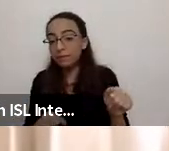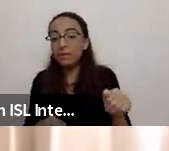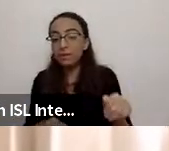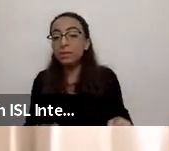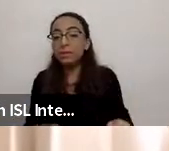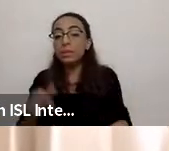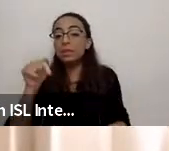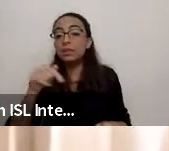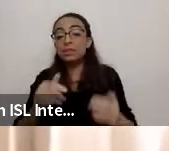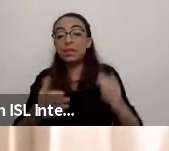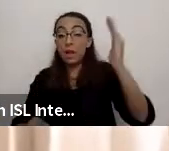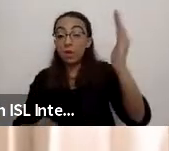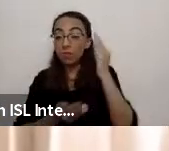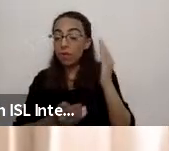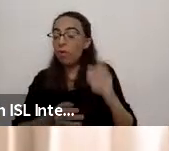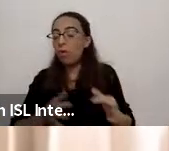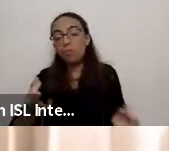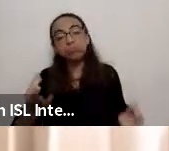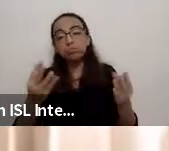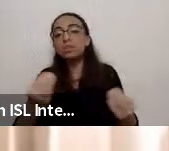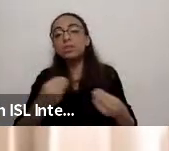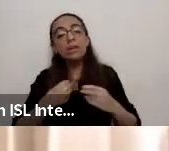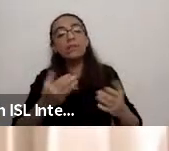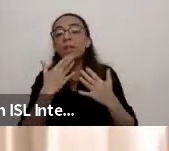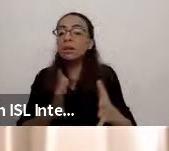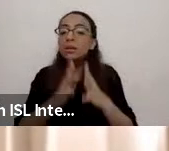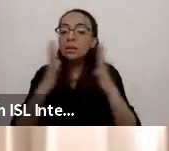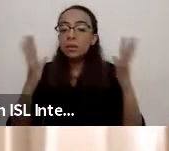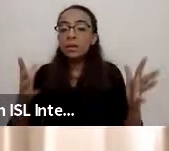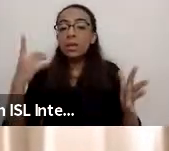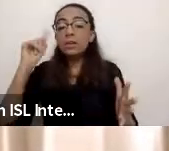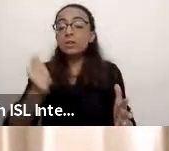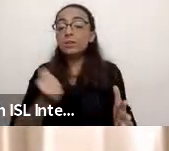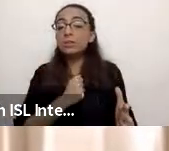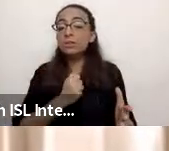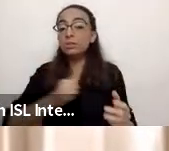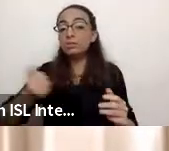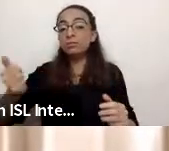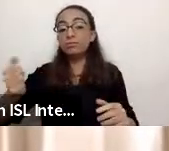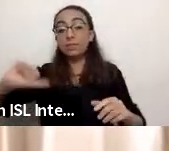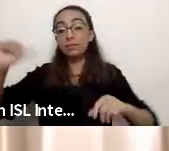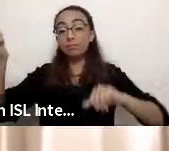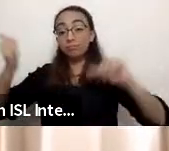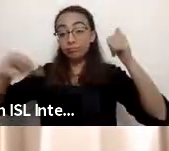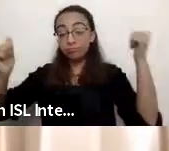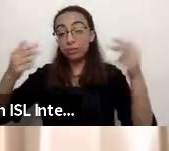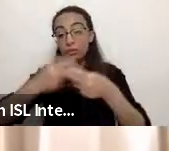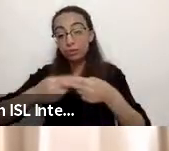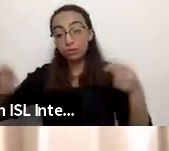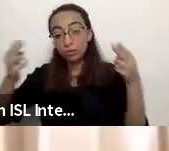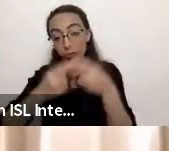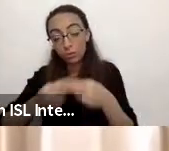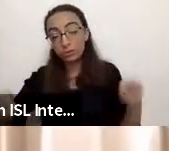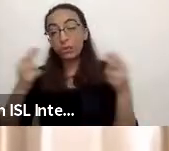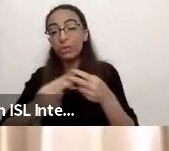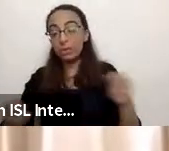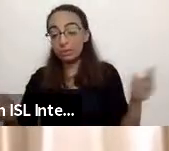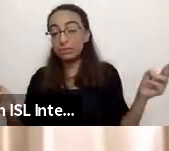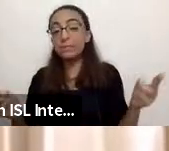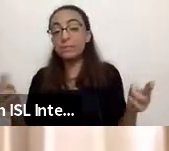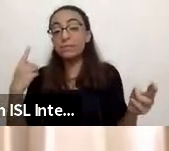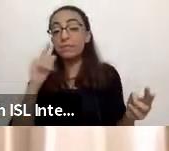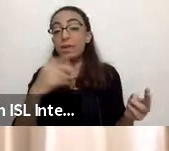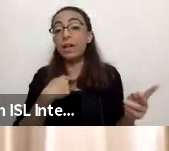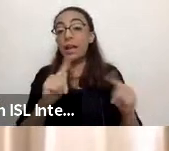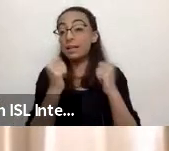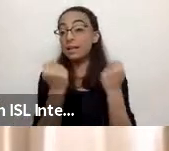And while this award goes a long way in celebrating the success stories of what